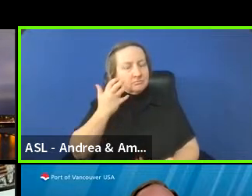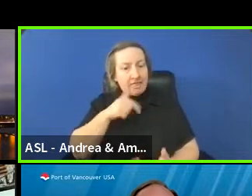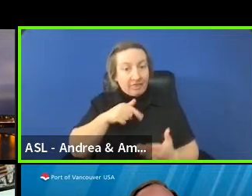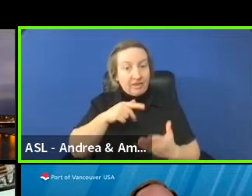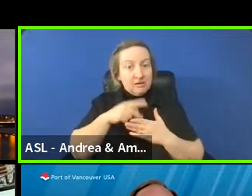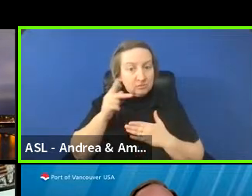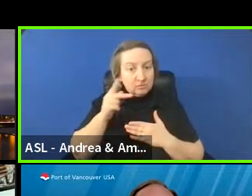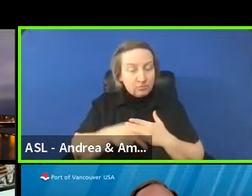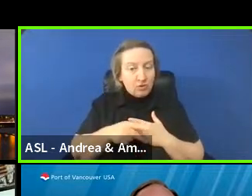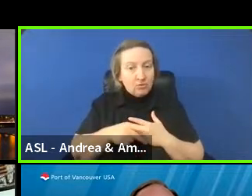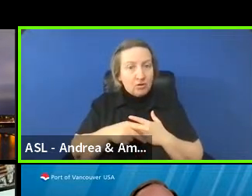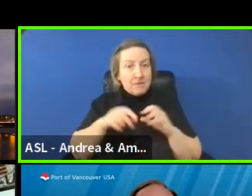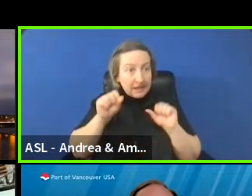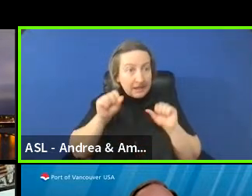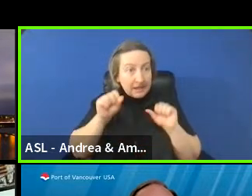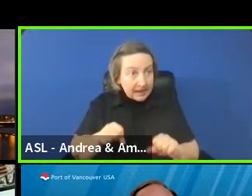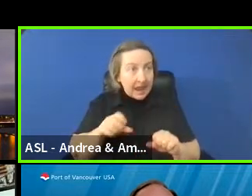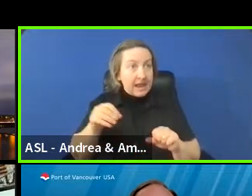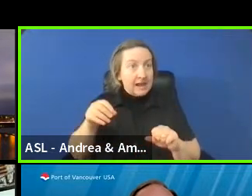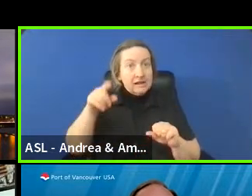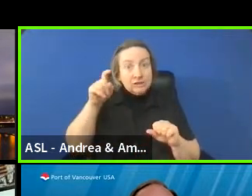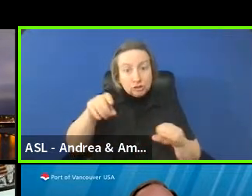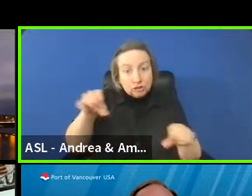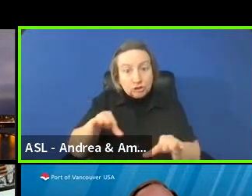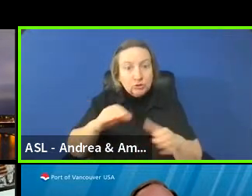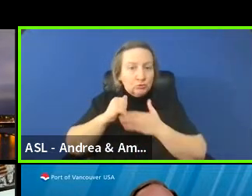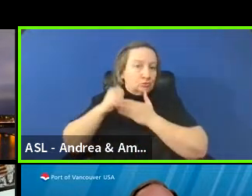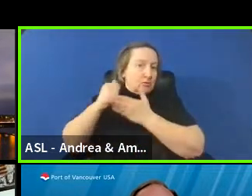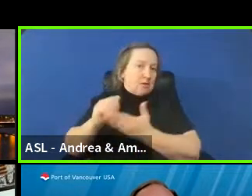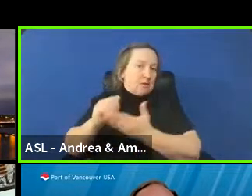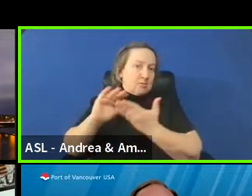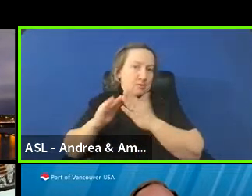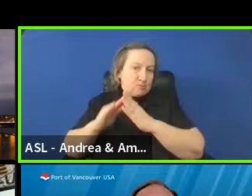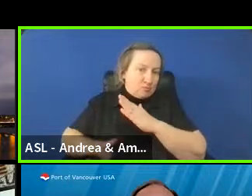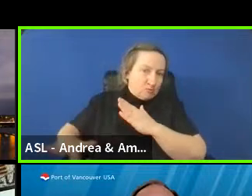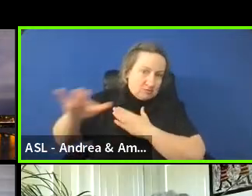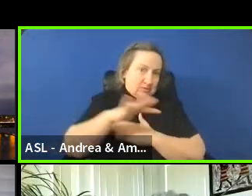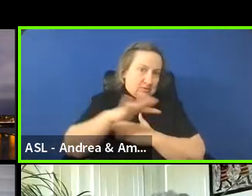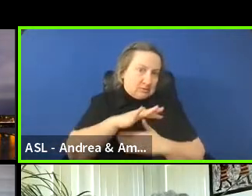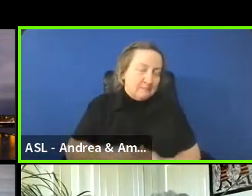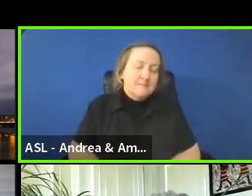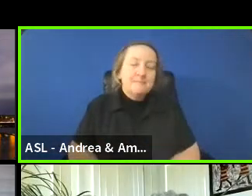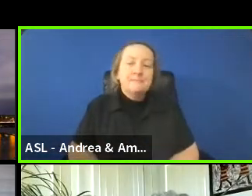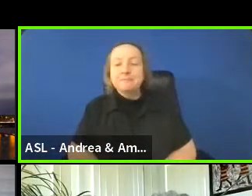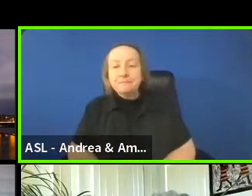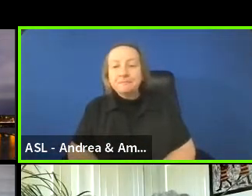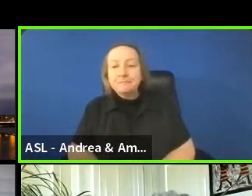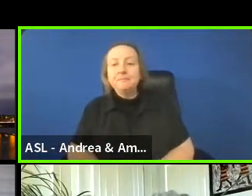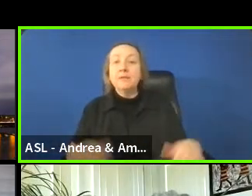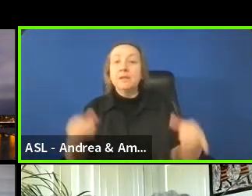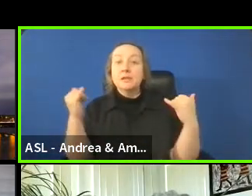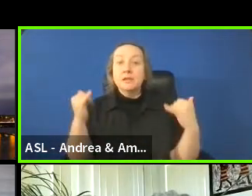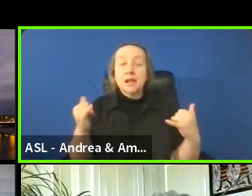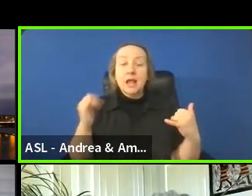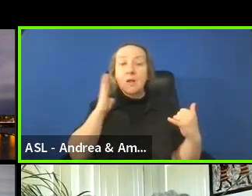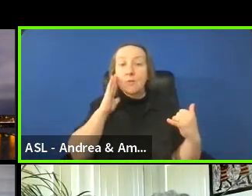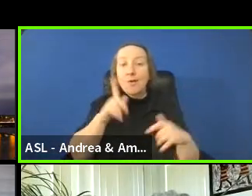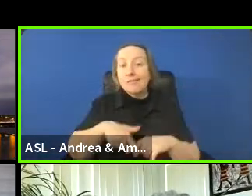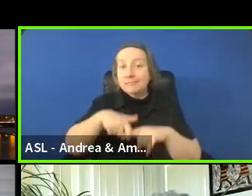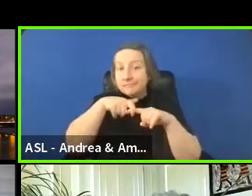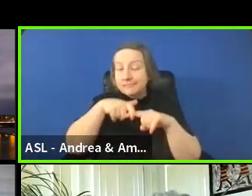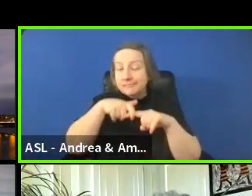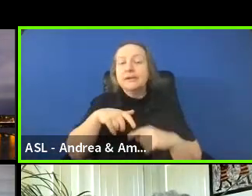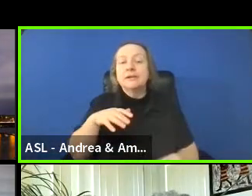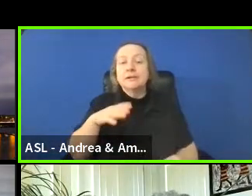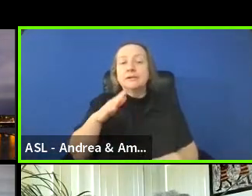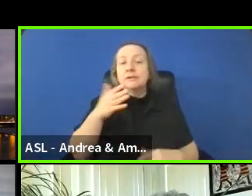program can and should be doing for their communities. So with that, I will I'll stop and I'll take